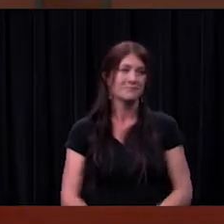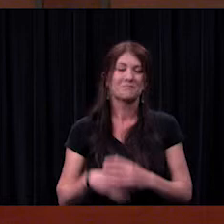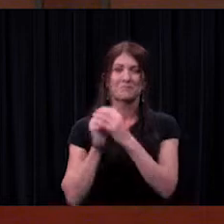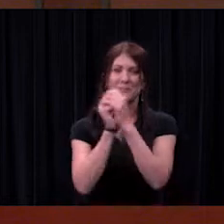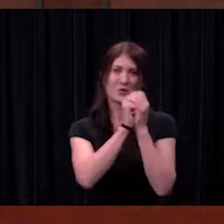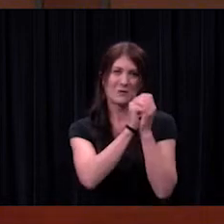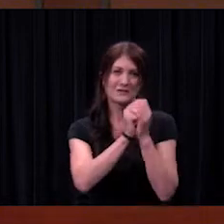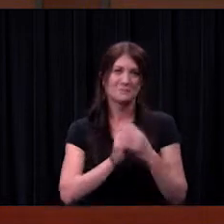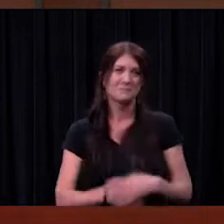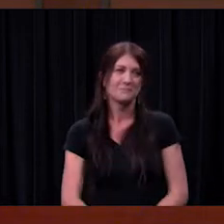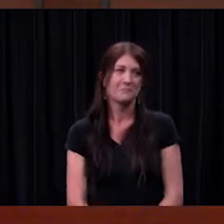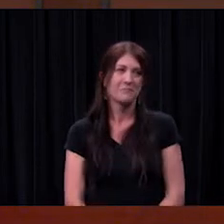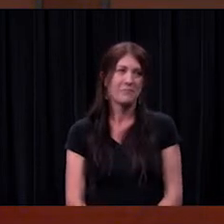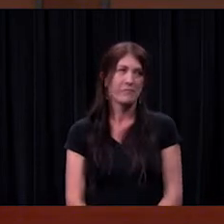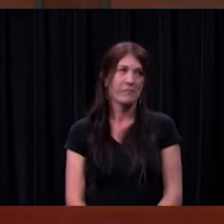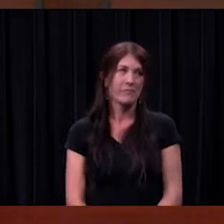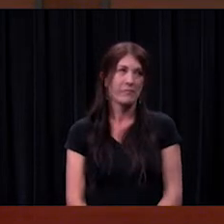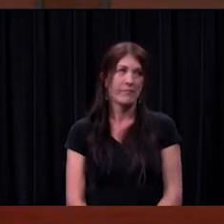Congratulations.